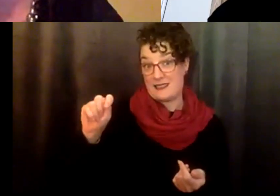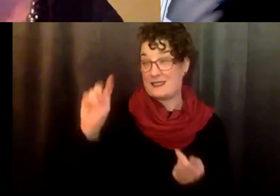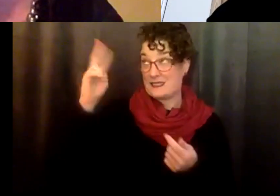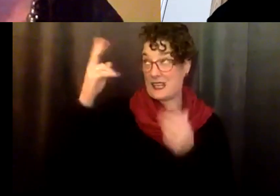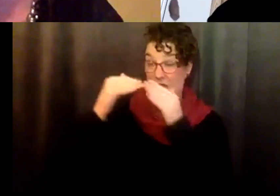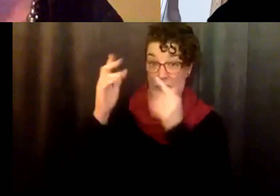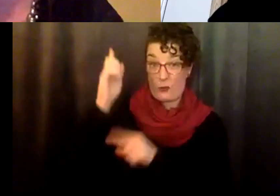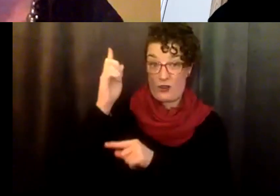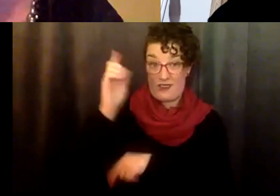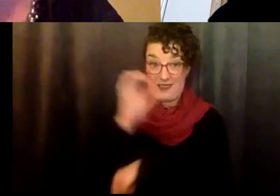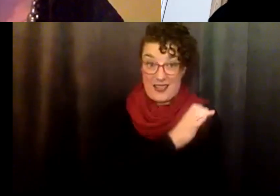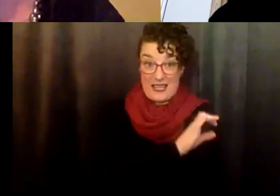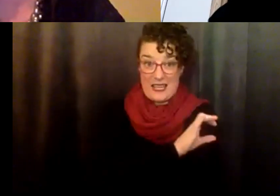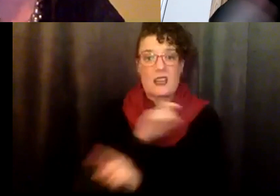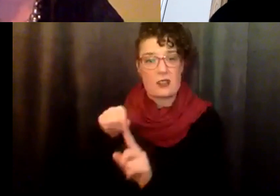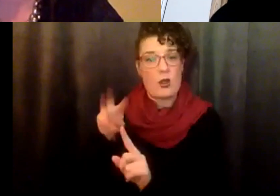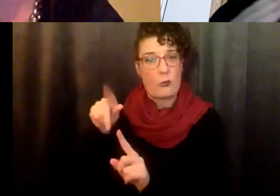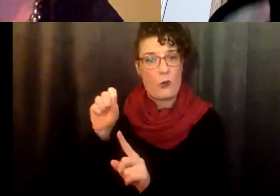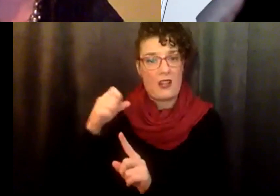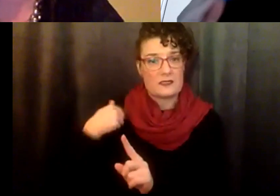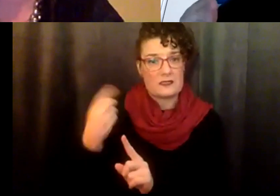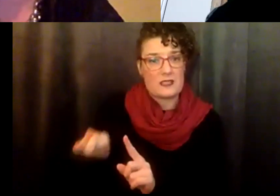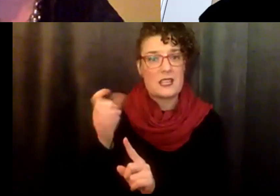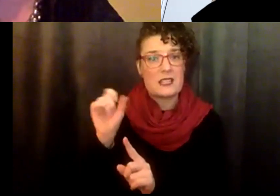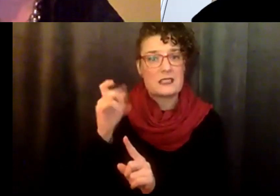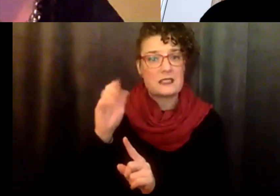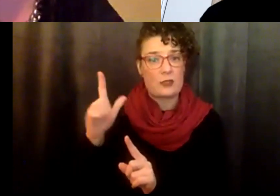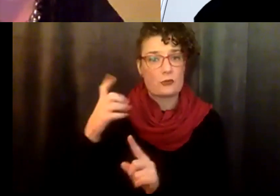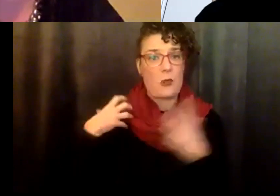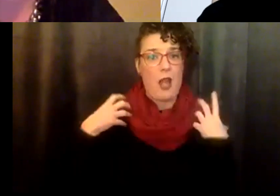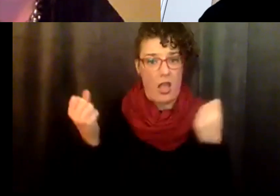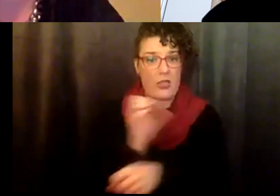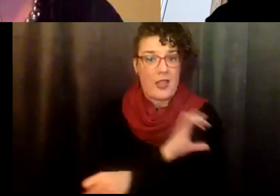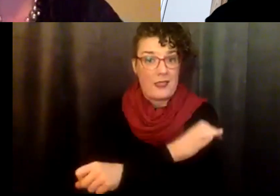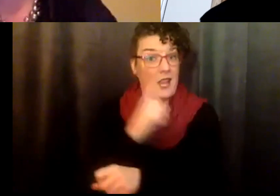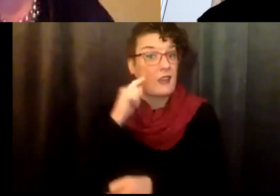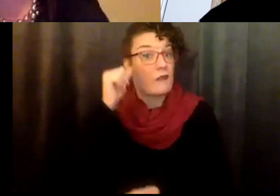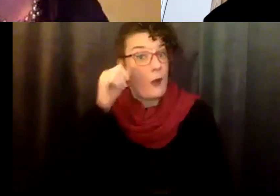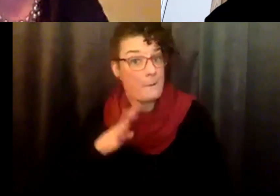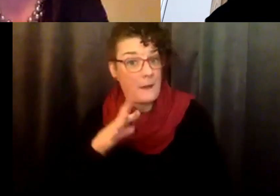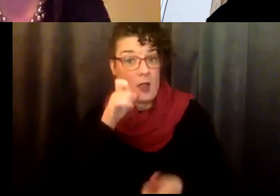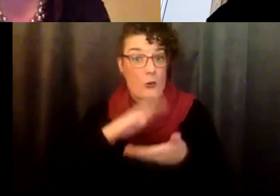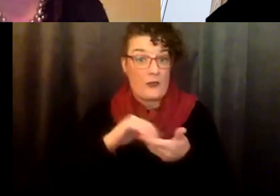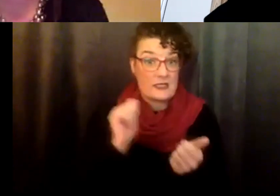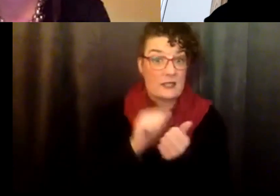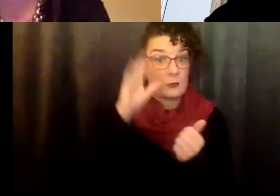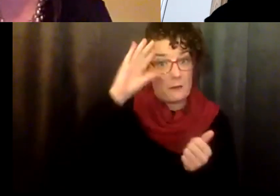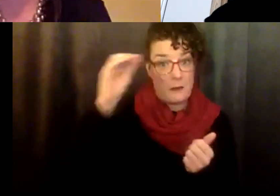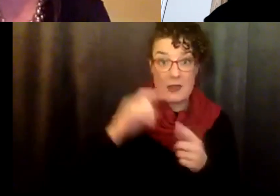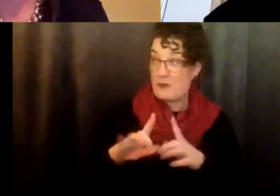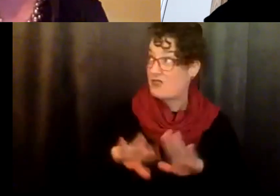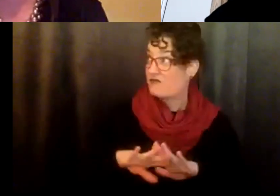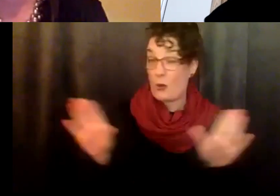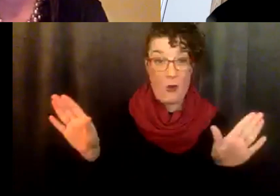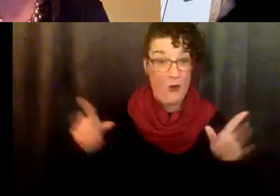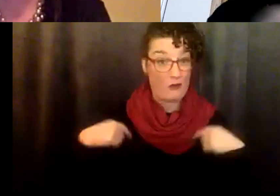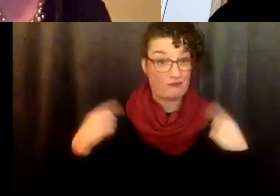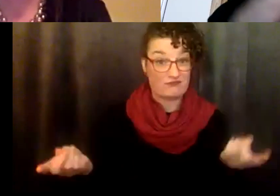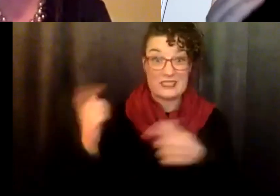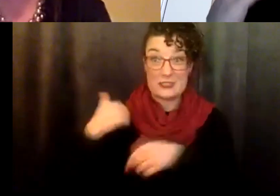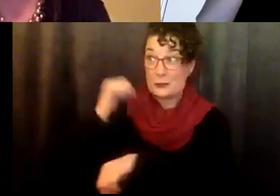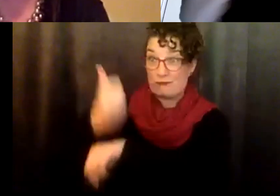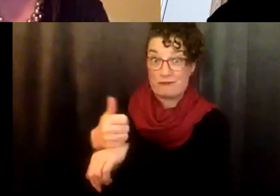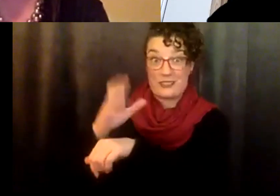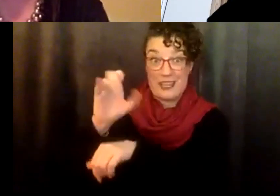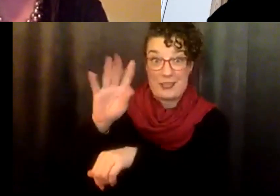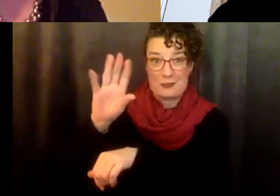Strut, was a sexual health clinic for men who have sex with men. Not anymore. Since we opened in the Castro, we are a